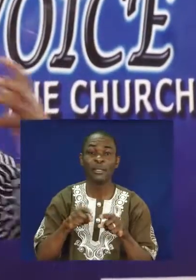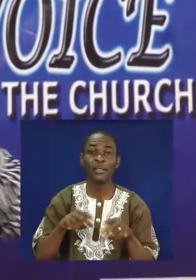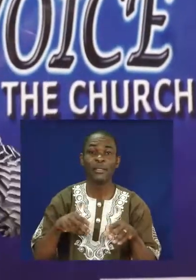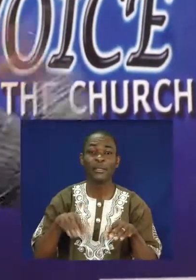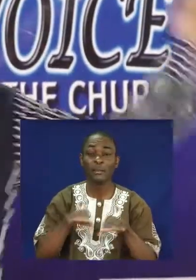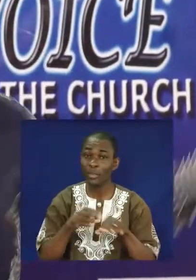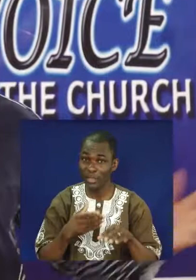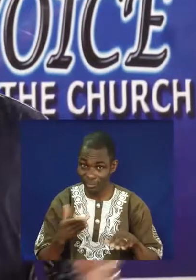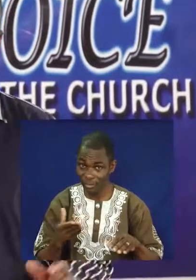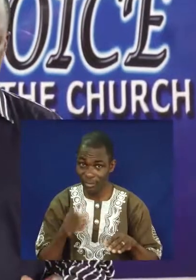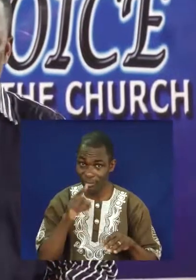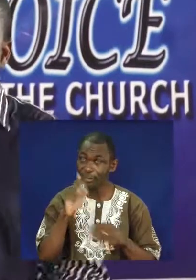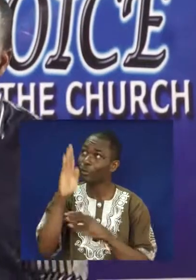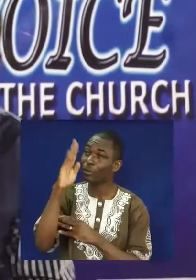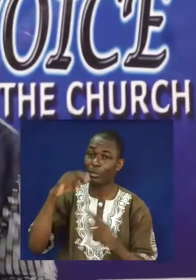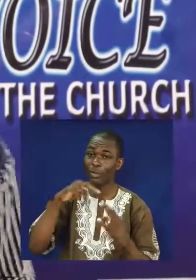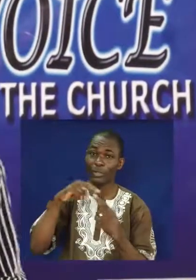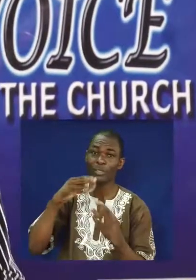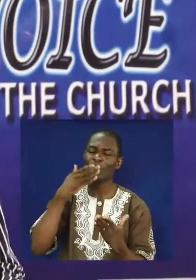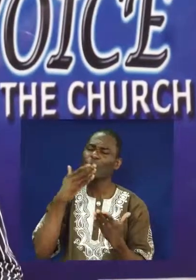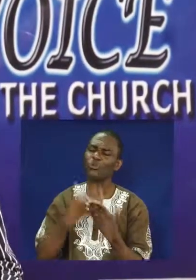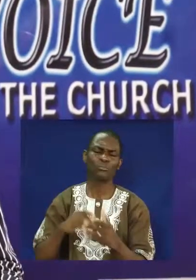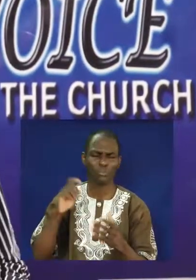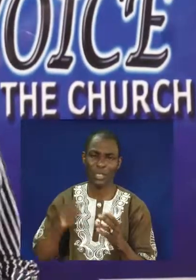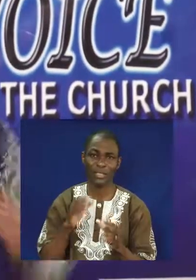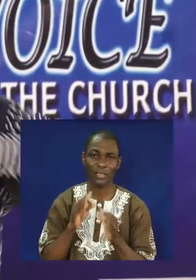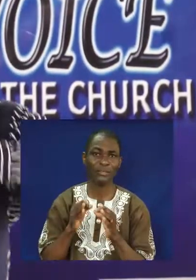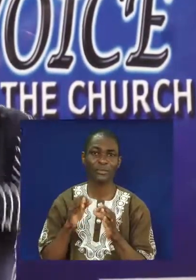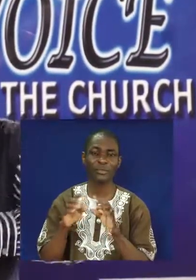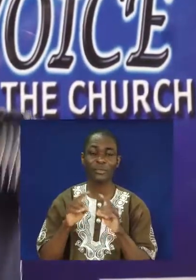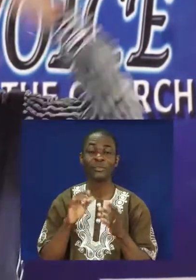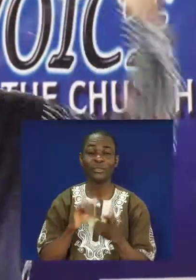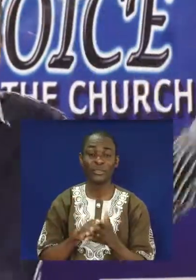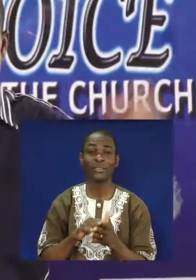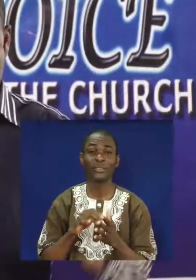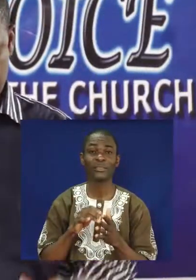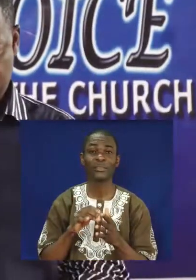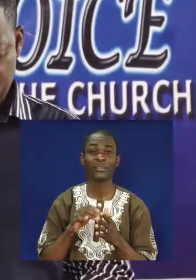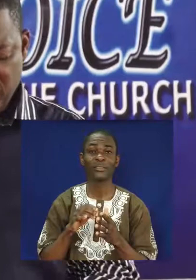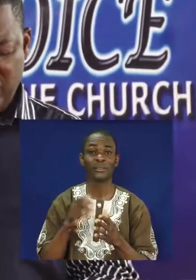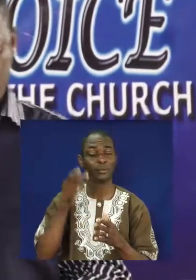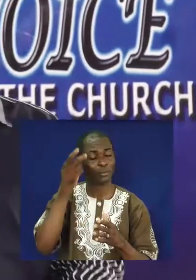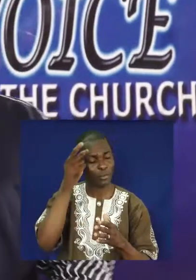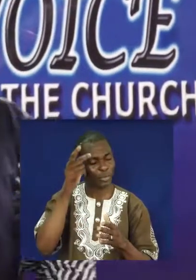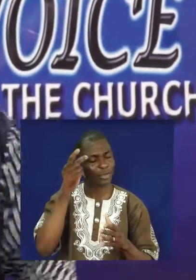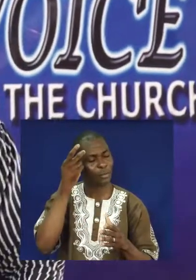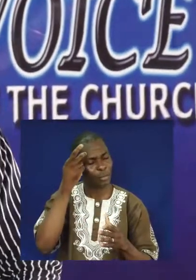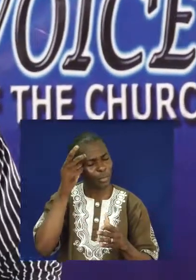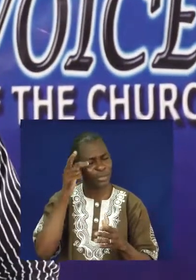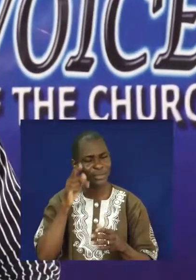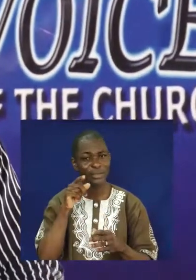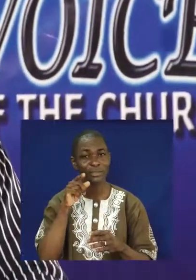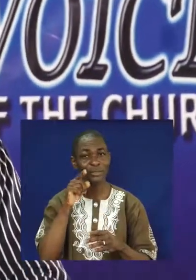so ekoto sa de nipa bebre eye e wo Ghana ha sei eya de e ma no broso no menua do fopa a wuti